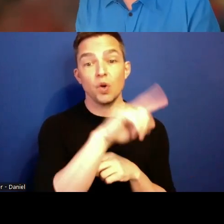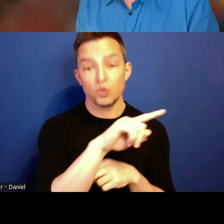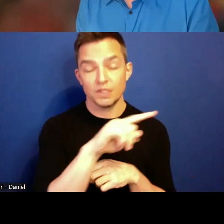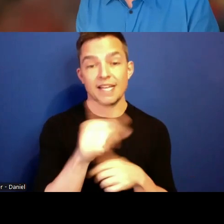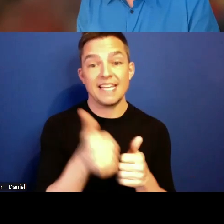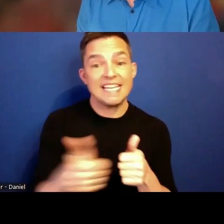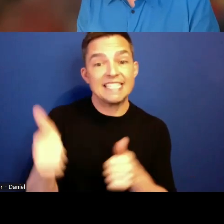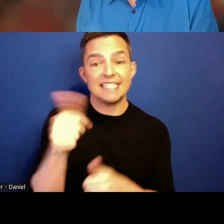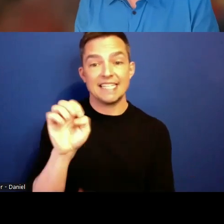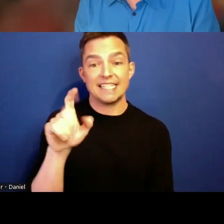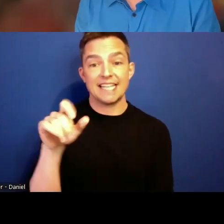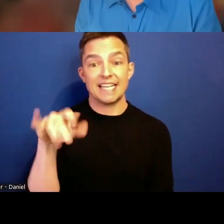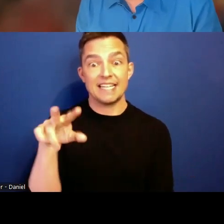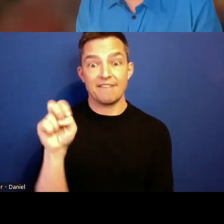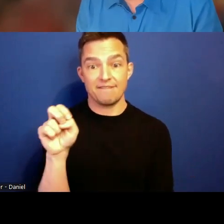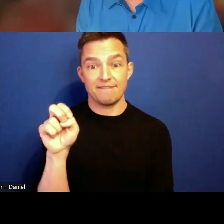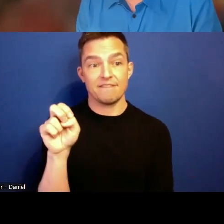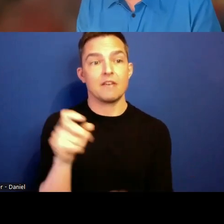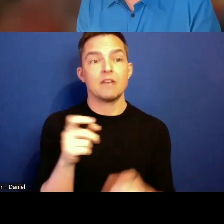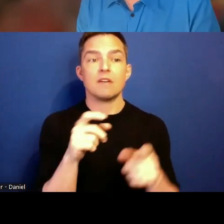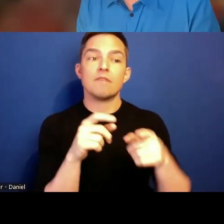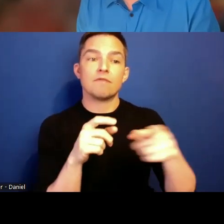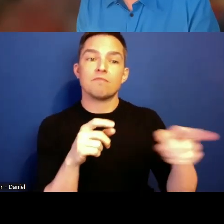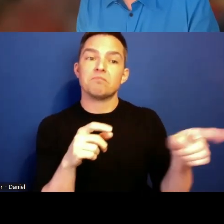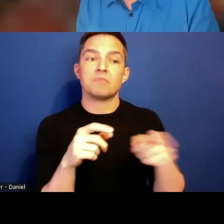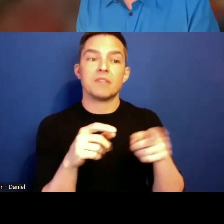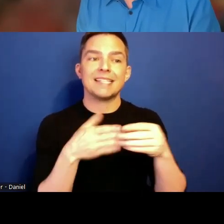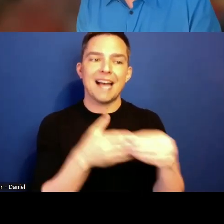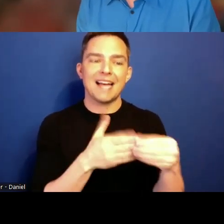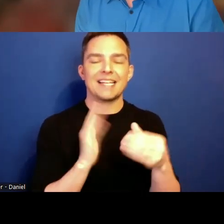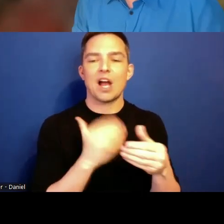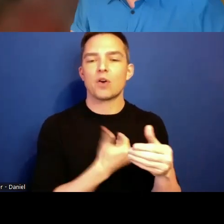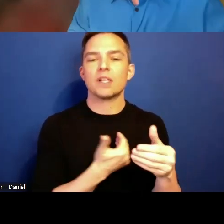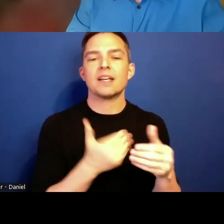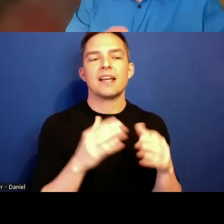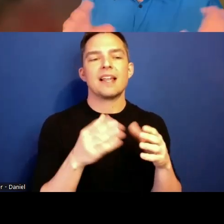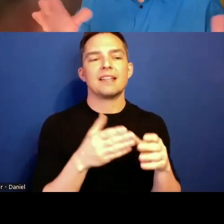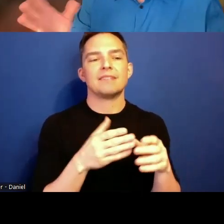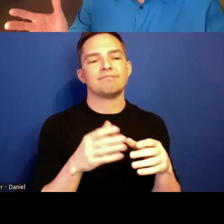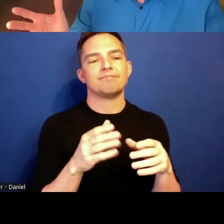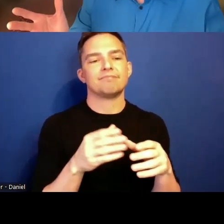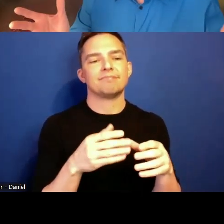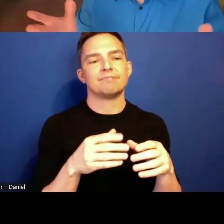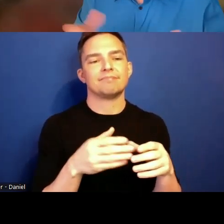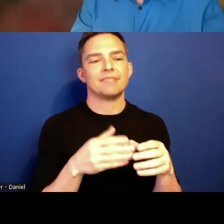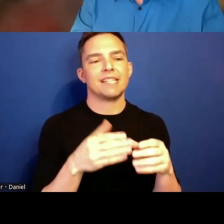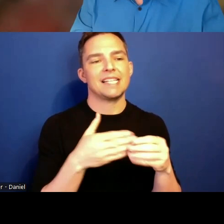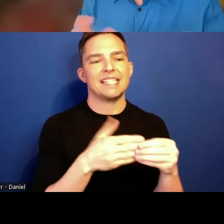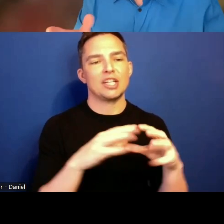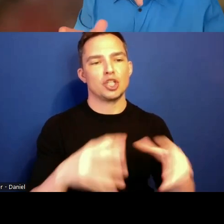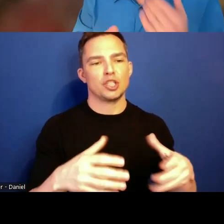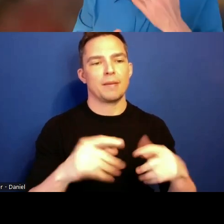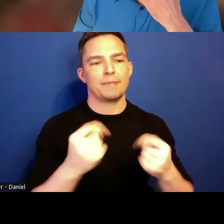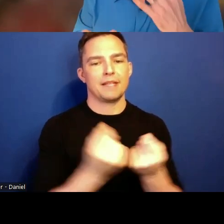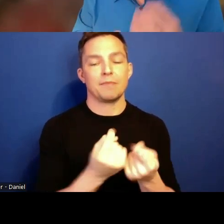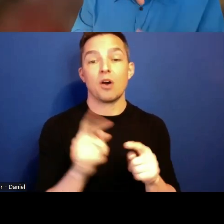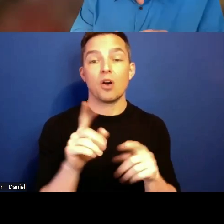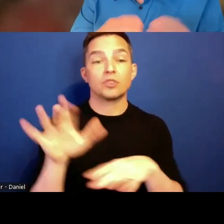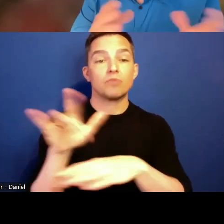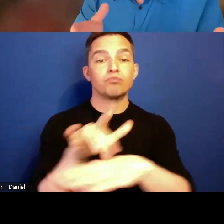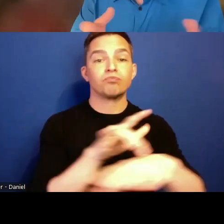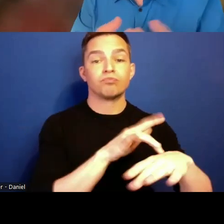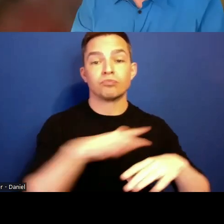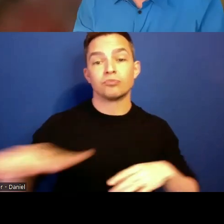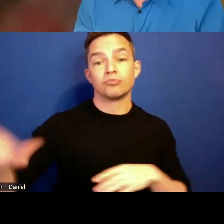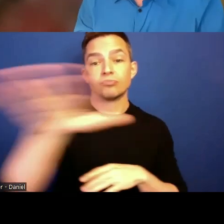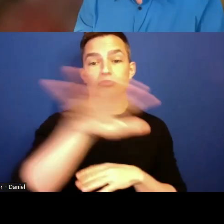executives from these organizations who are guiding our leadership steering team. We're also reaching out across the country through a variety of methods. If